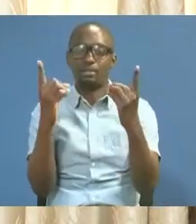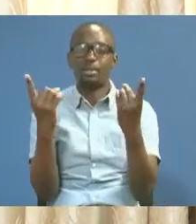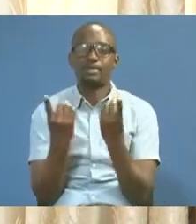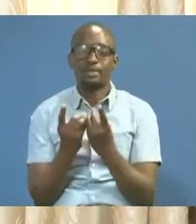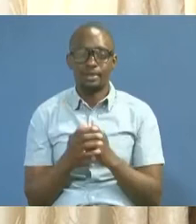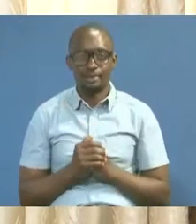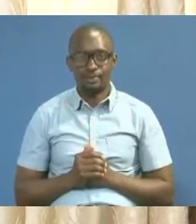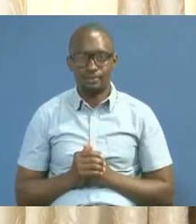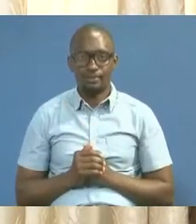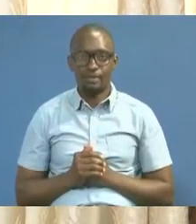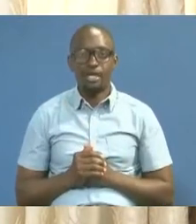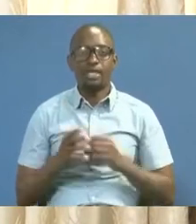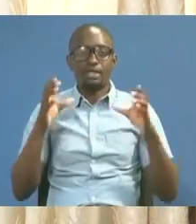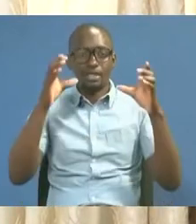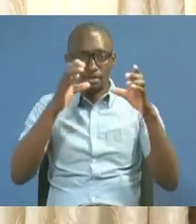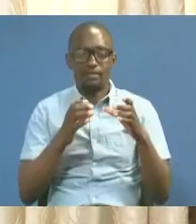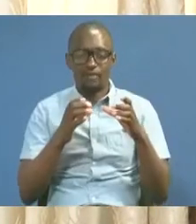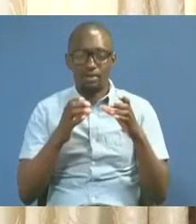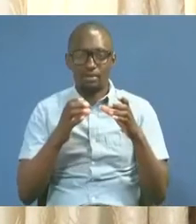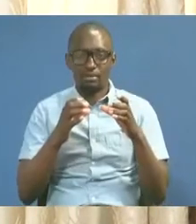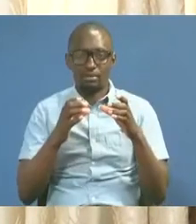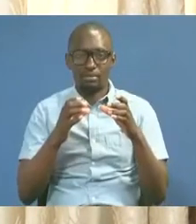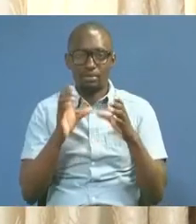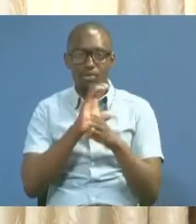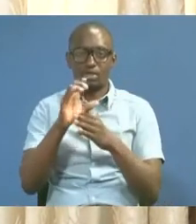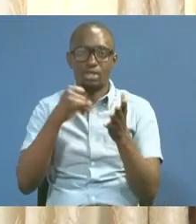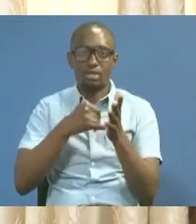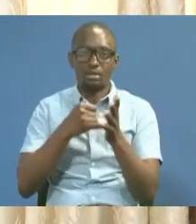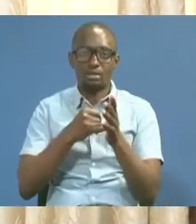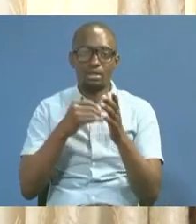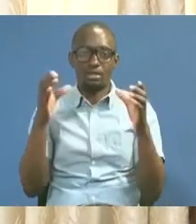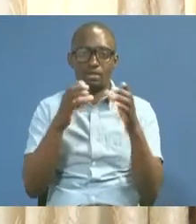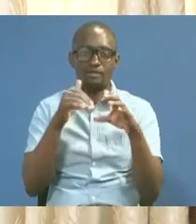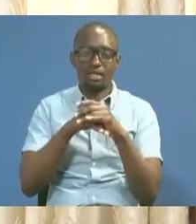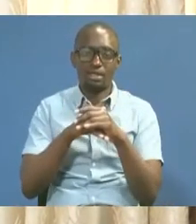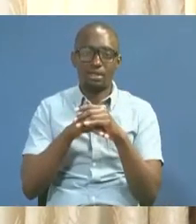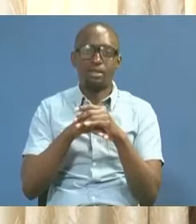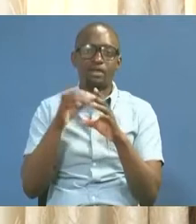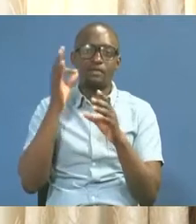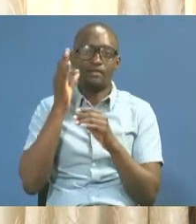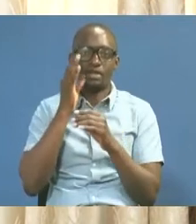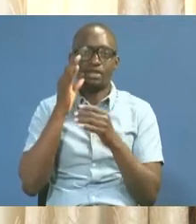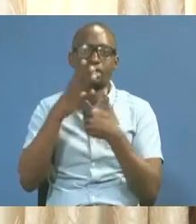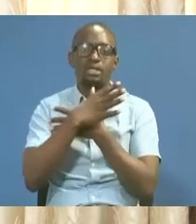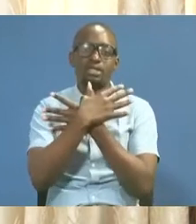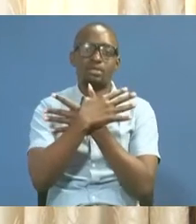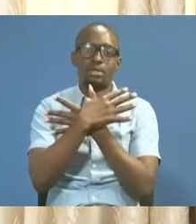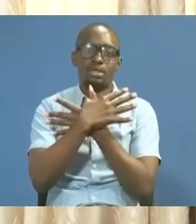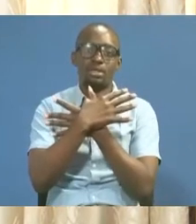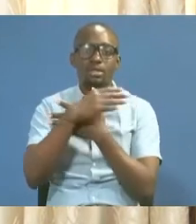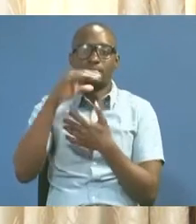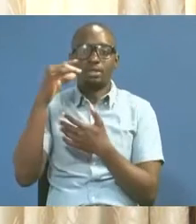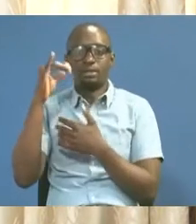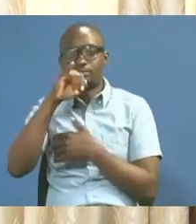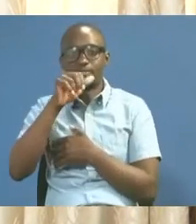departments. Our certificate courses include a certificate in French, German,